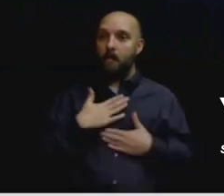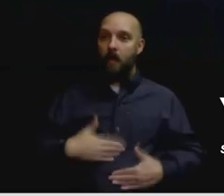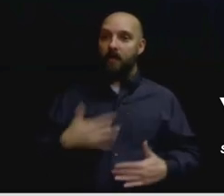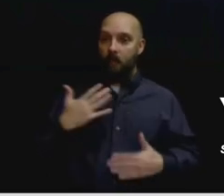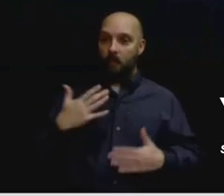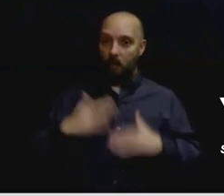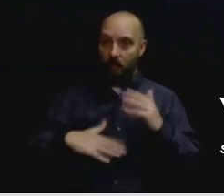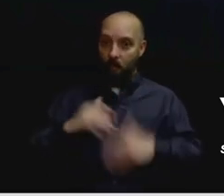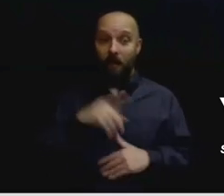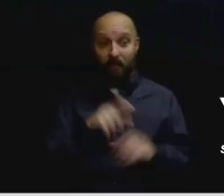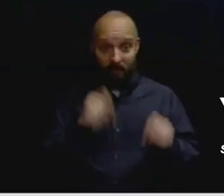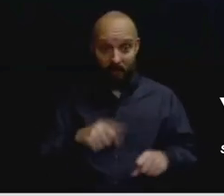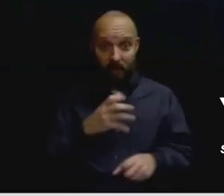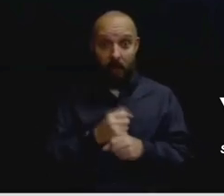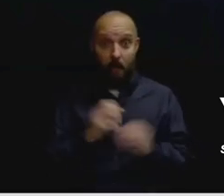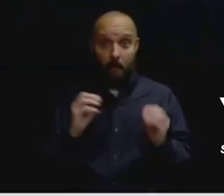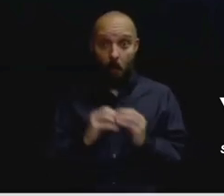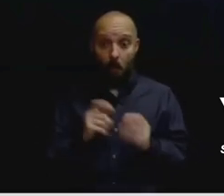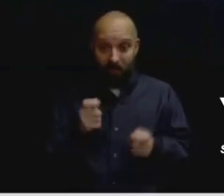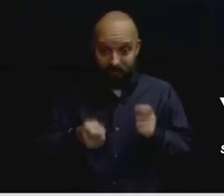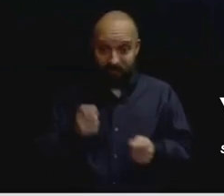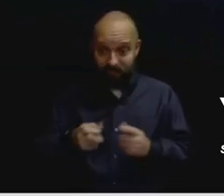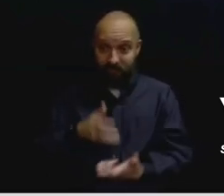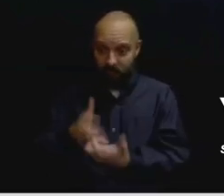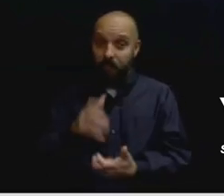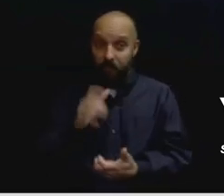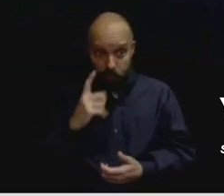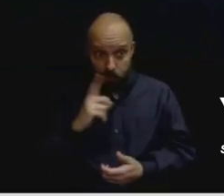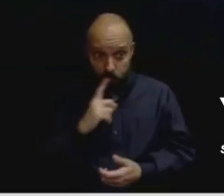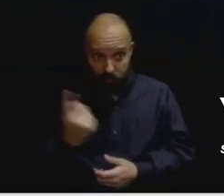even more fine-tuned, is this something that makes